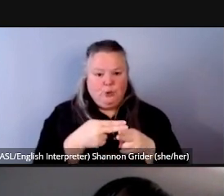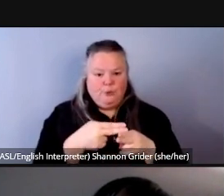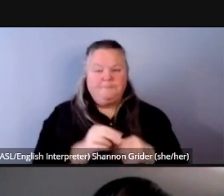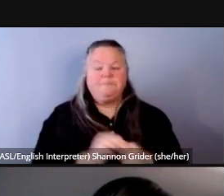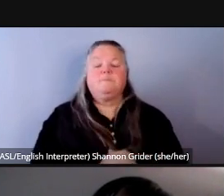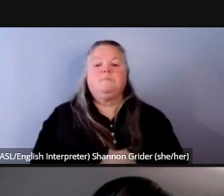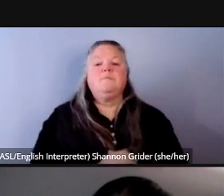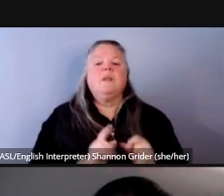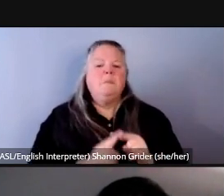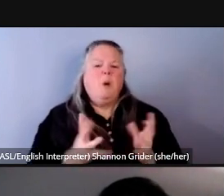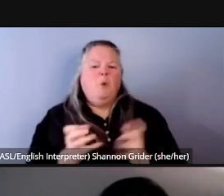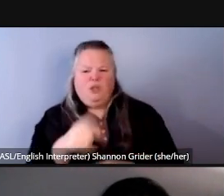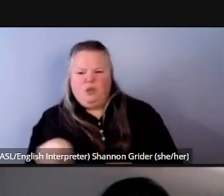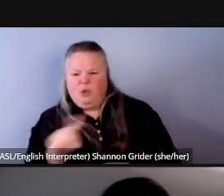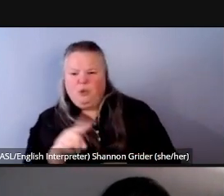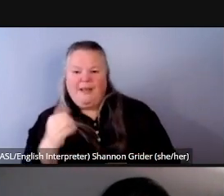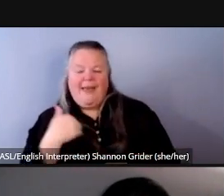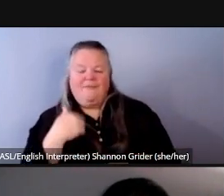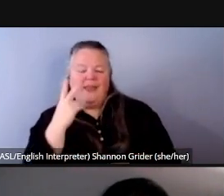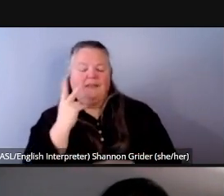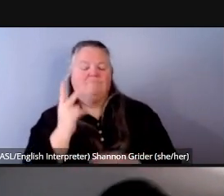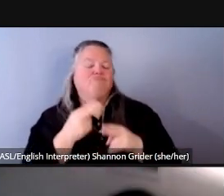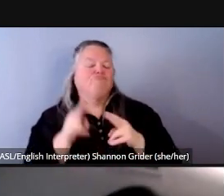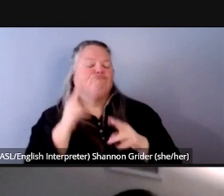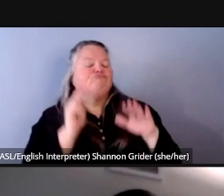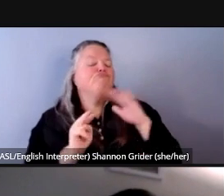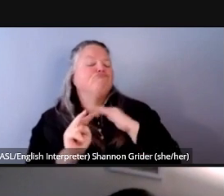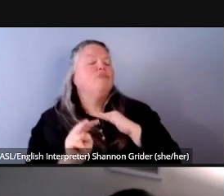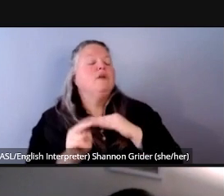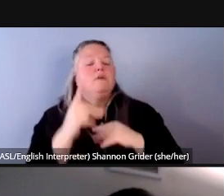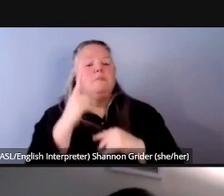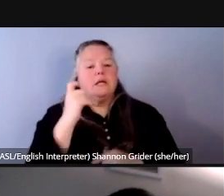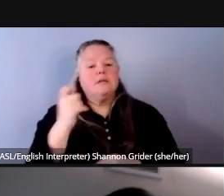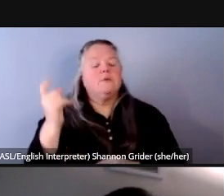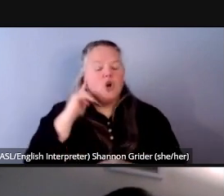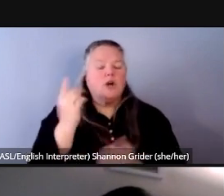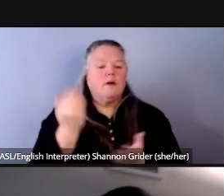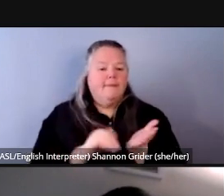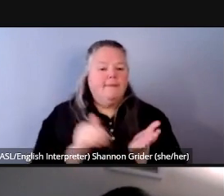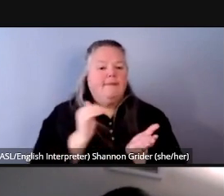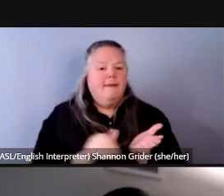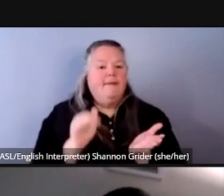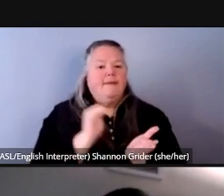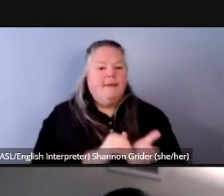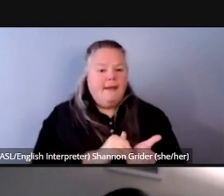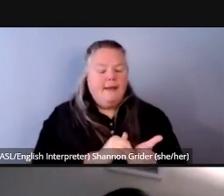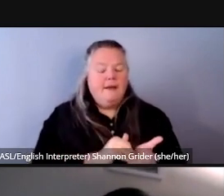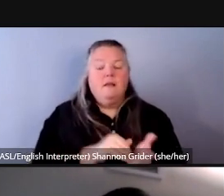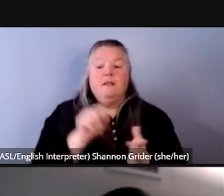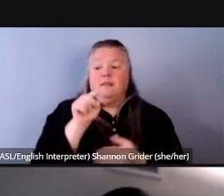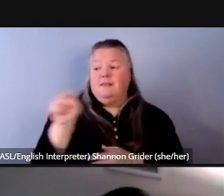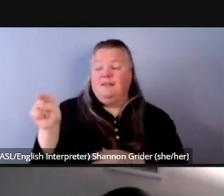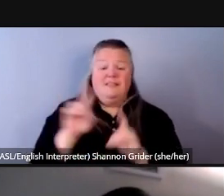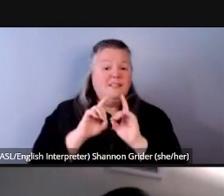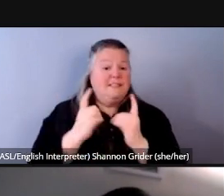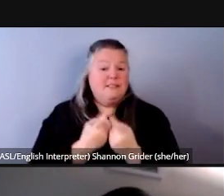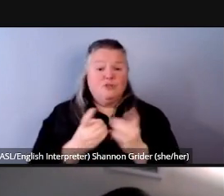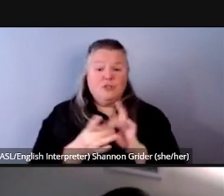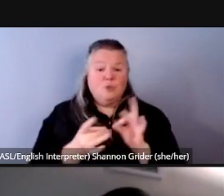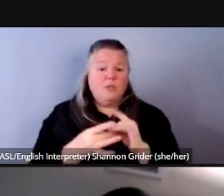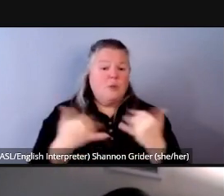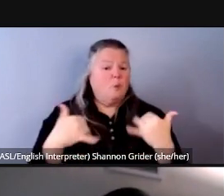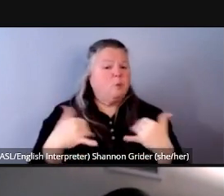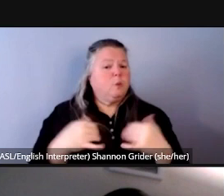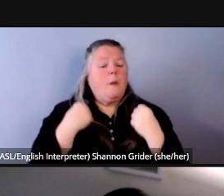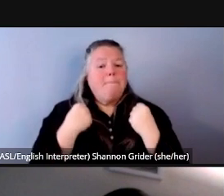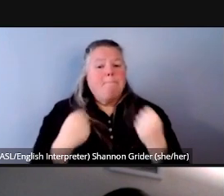guys to have that sort of sneak preview, because I know we've heard over and over again how the district stories are so important.